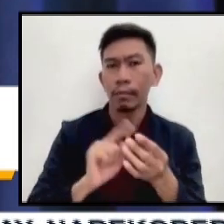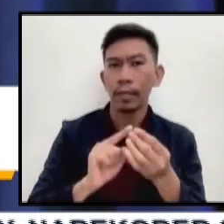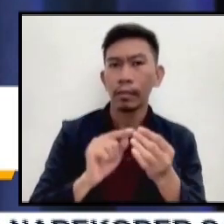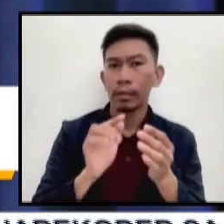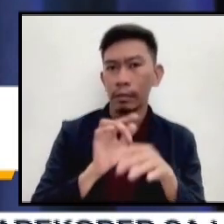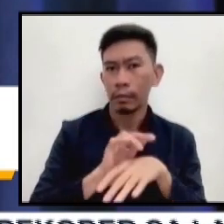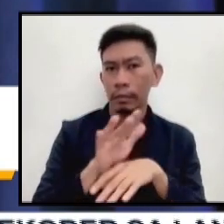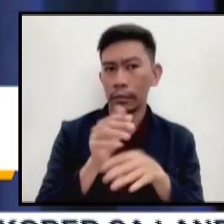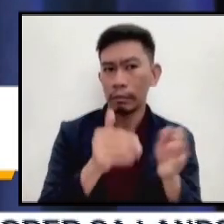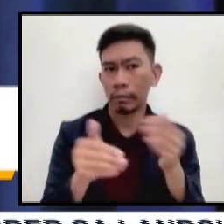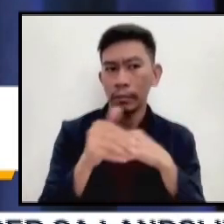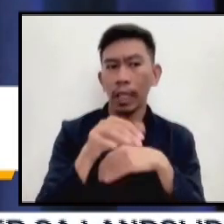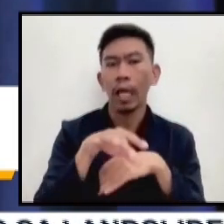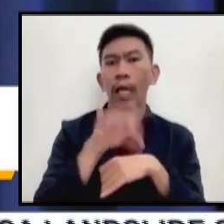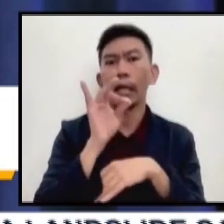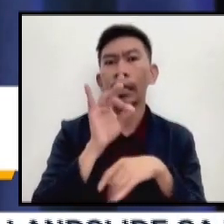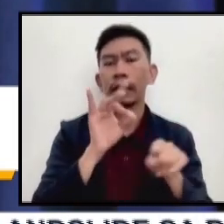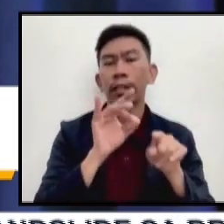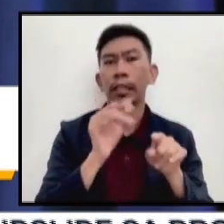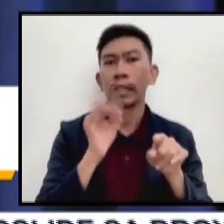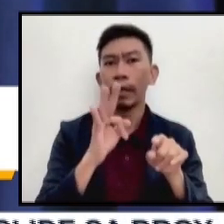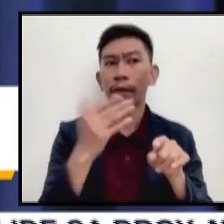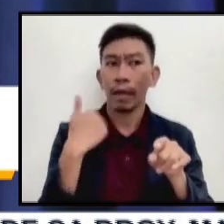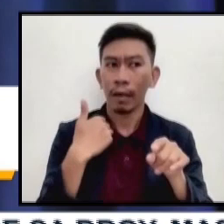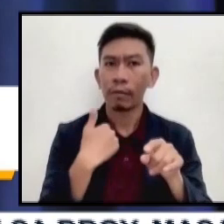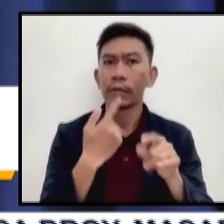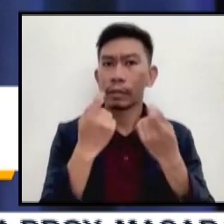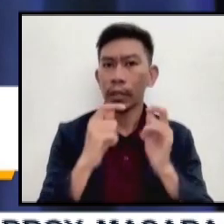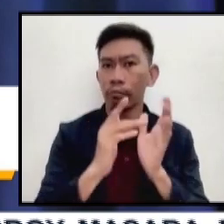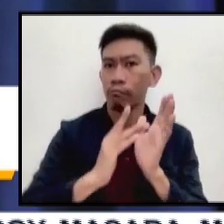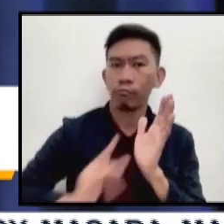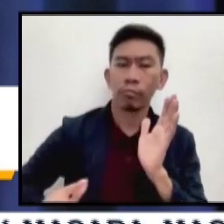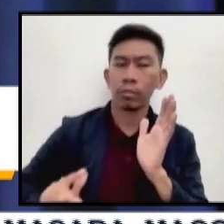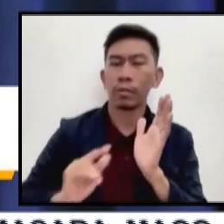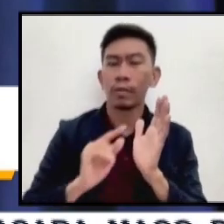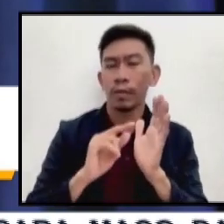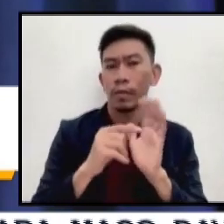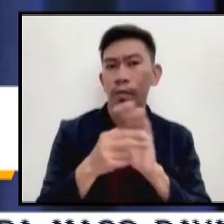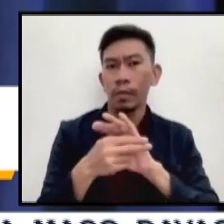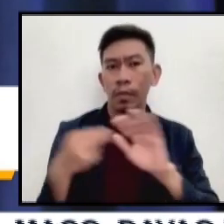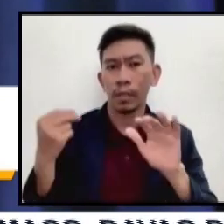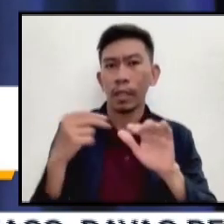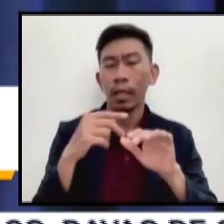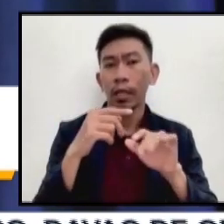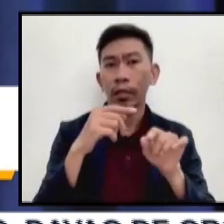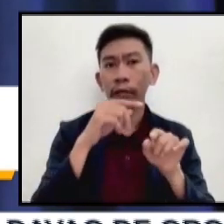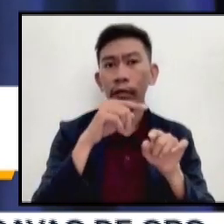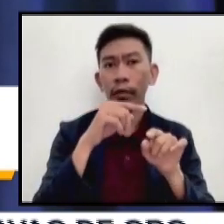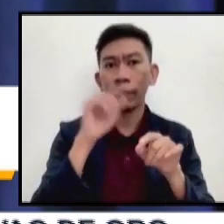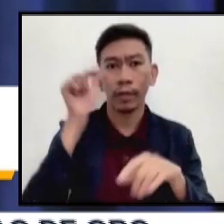early on any of those attempts to hack into not just government systems but also